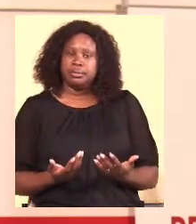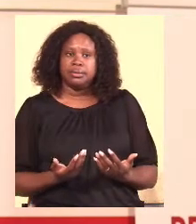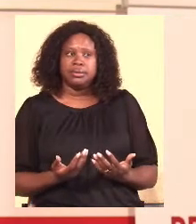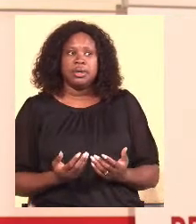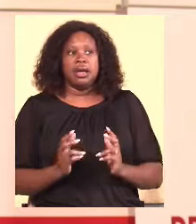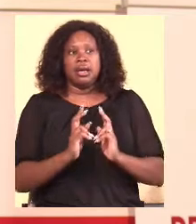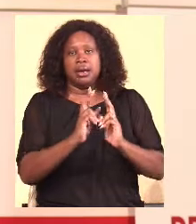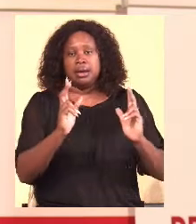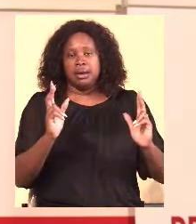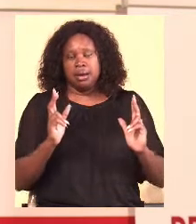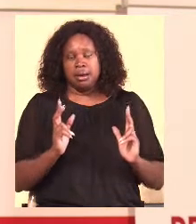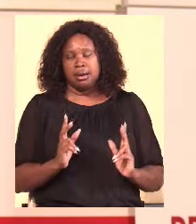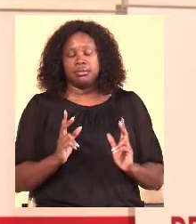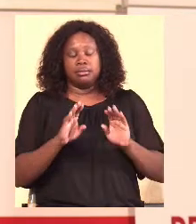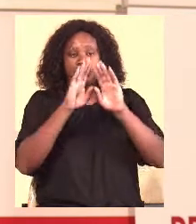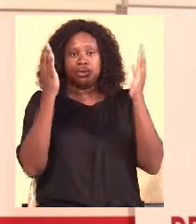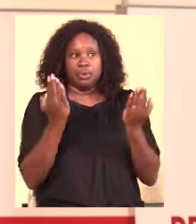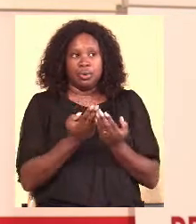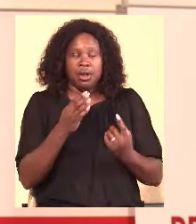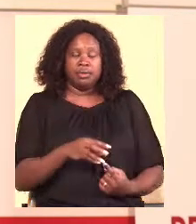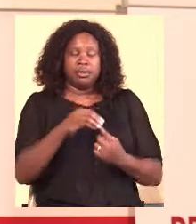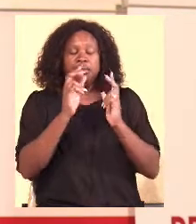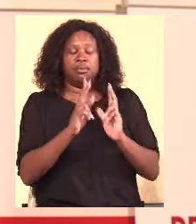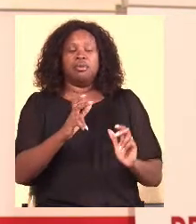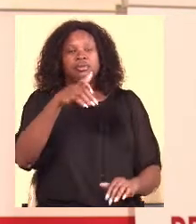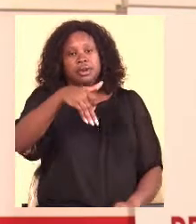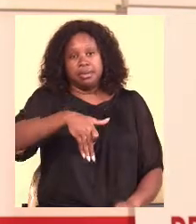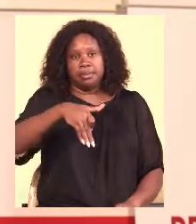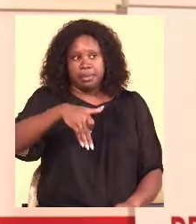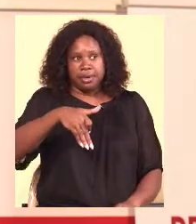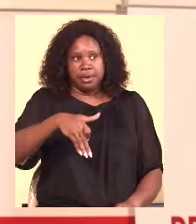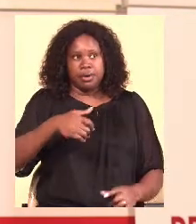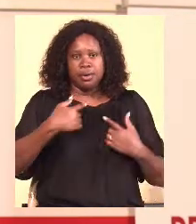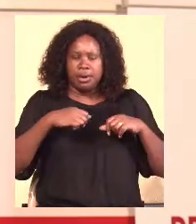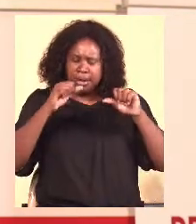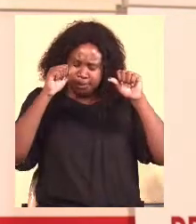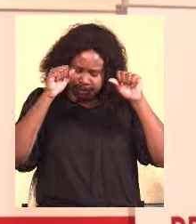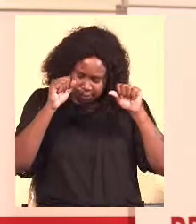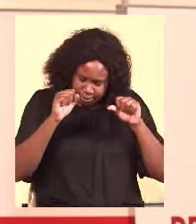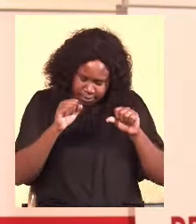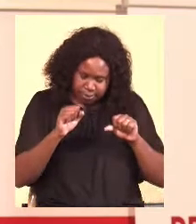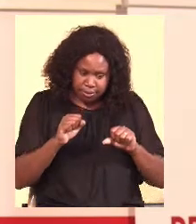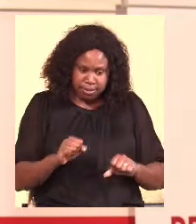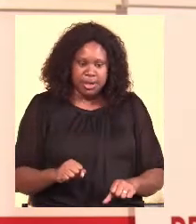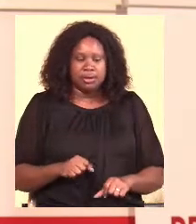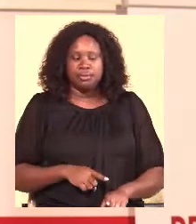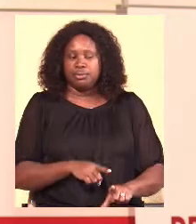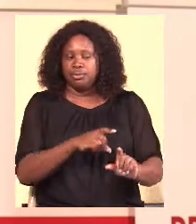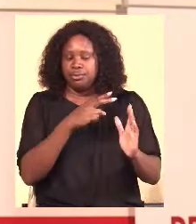citizens of the world, particularly citizens of Namibia, we must embrace and follow to the